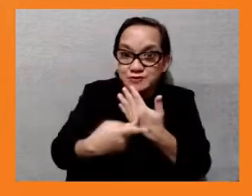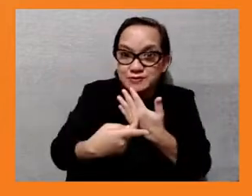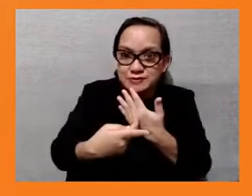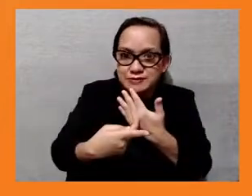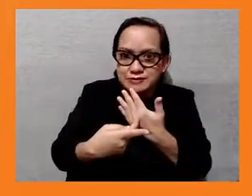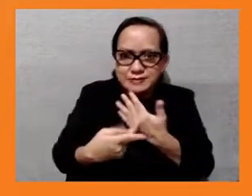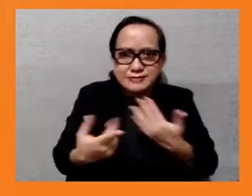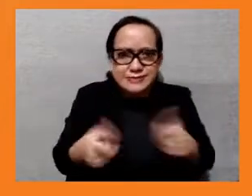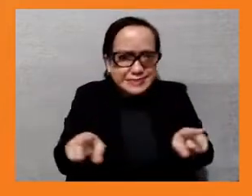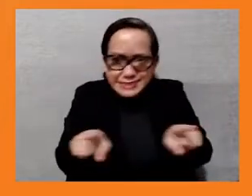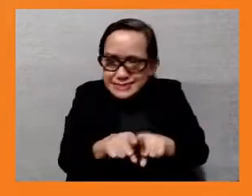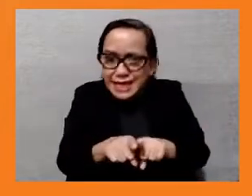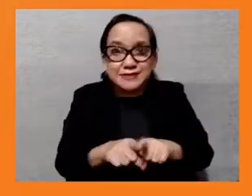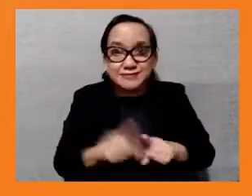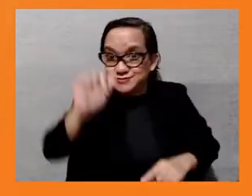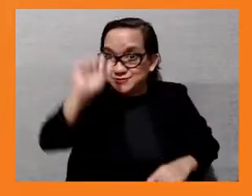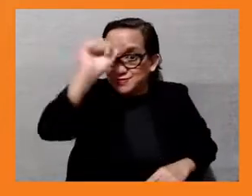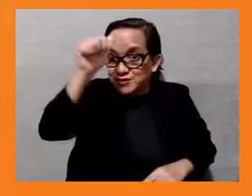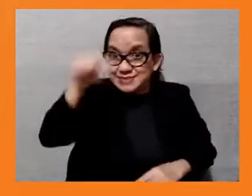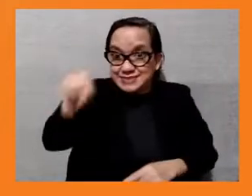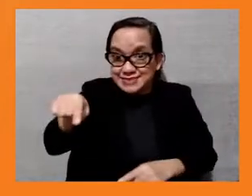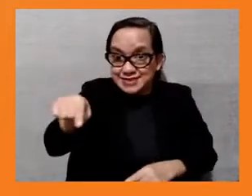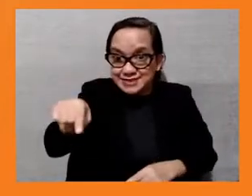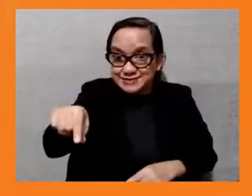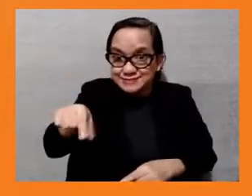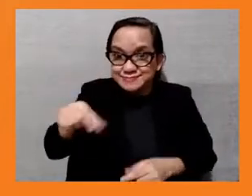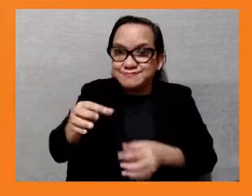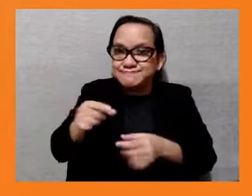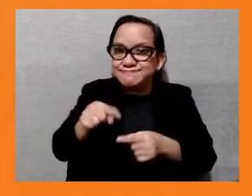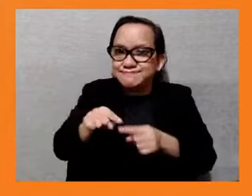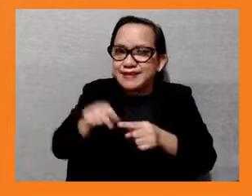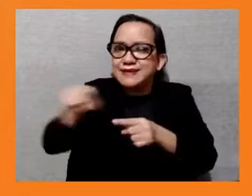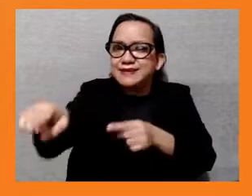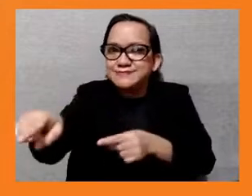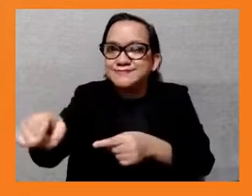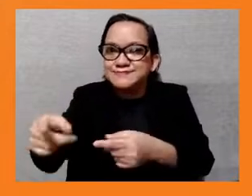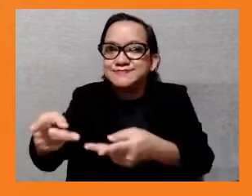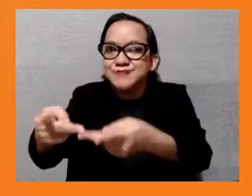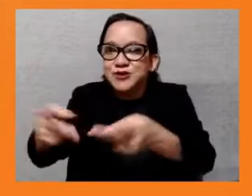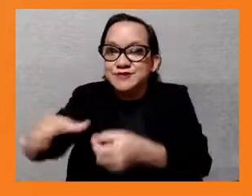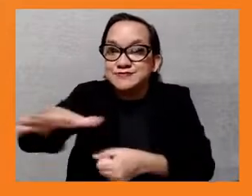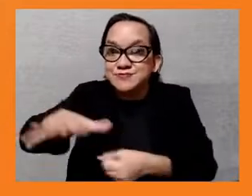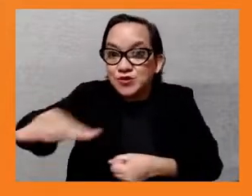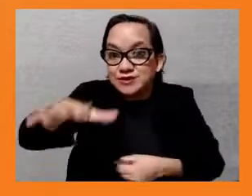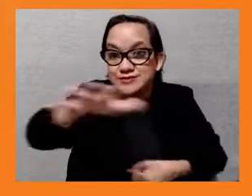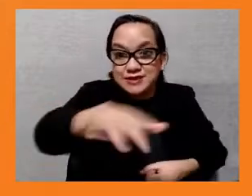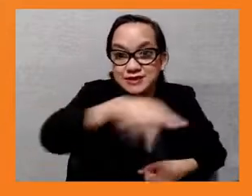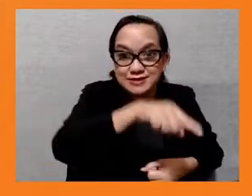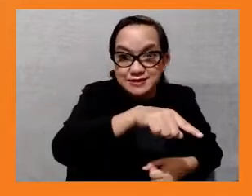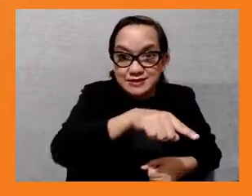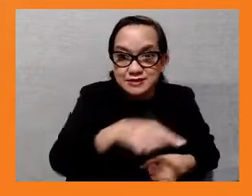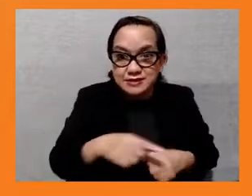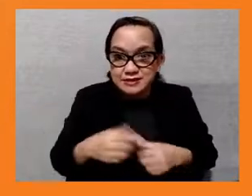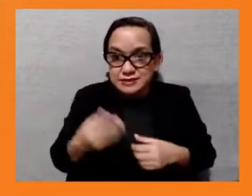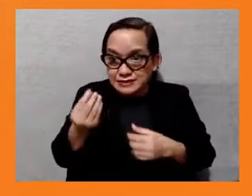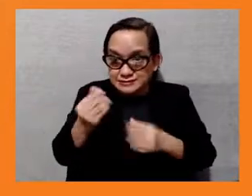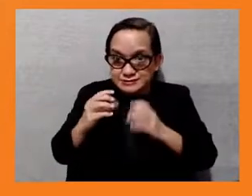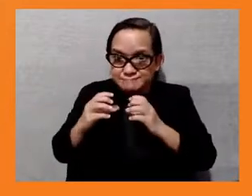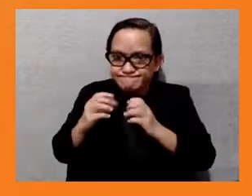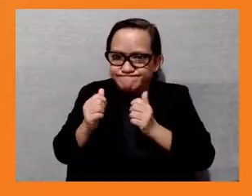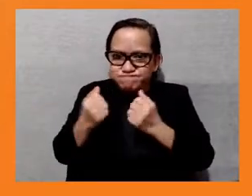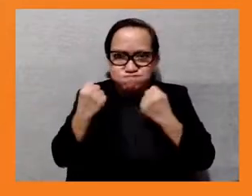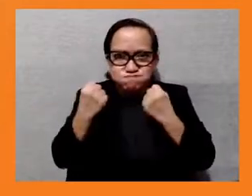requirements for free prior and informed consent, or FPIC, while also strengthening culturally appropriate impact assessment